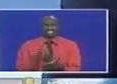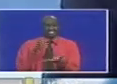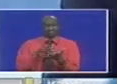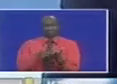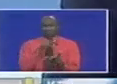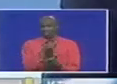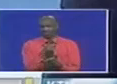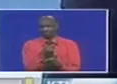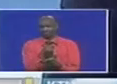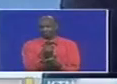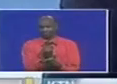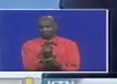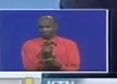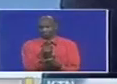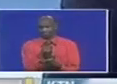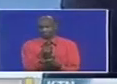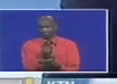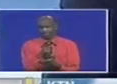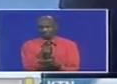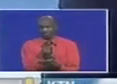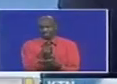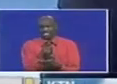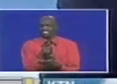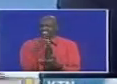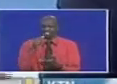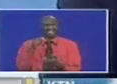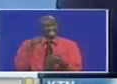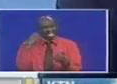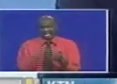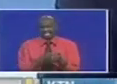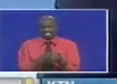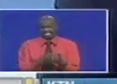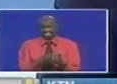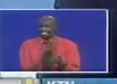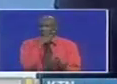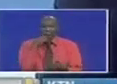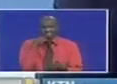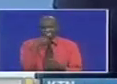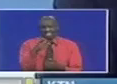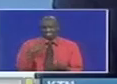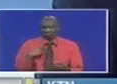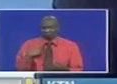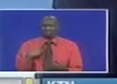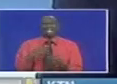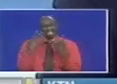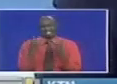situation is demanding. Drought definitely is hitting them.